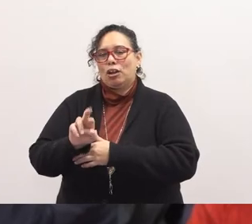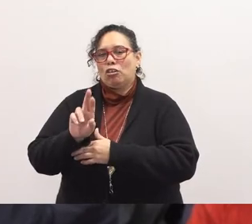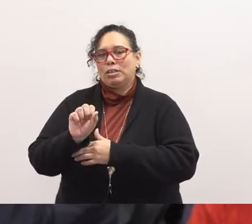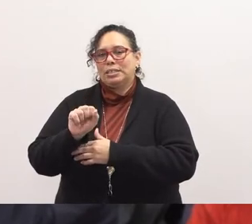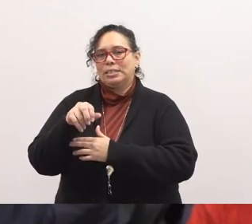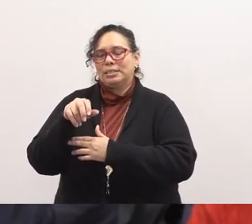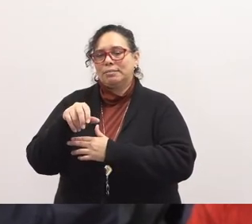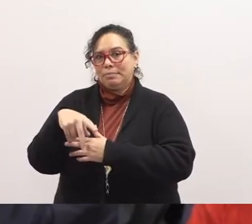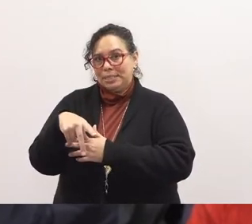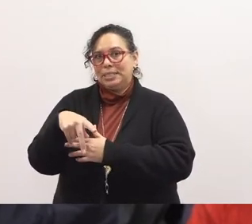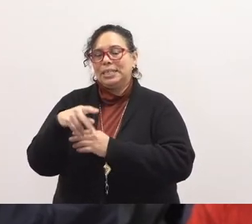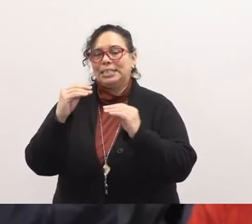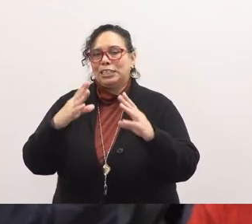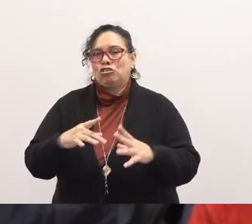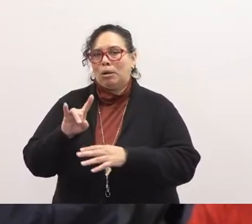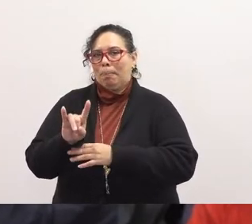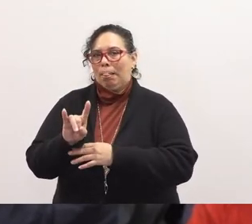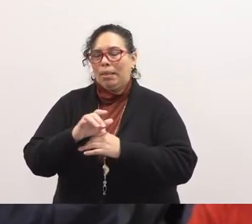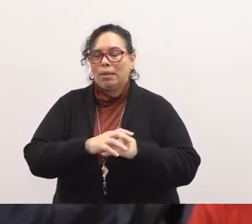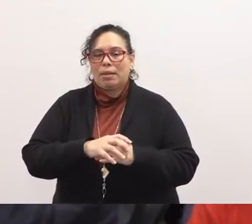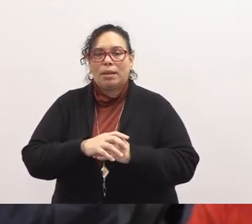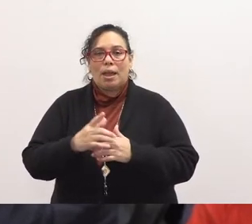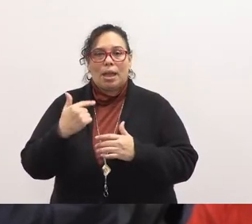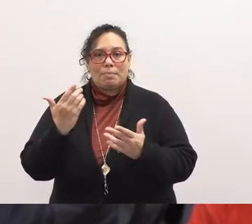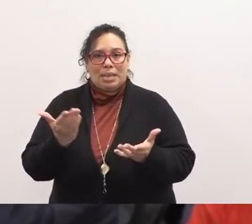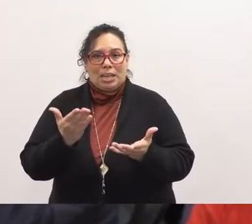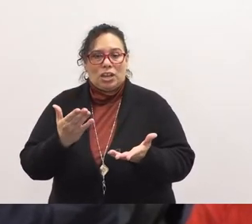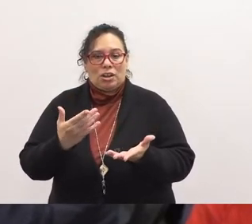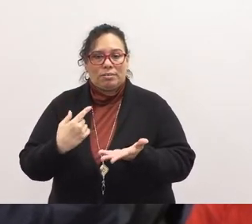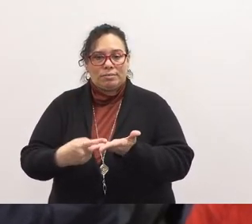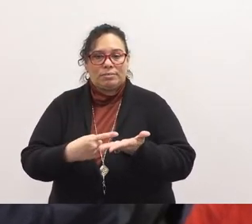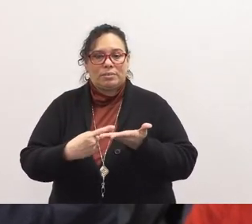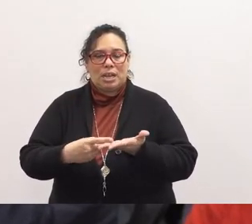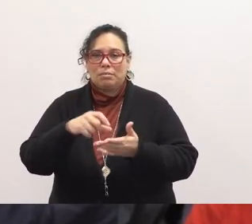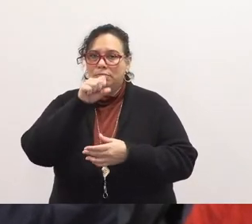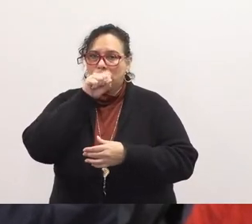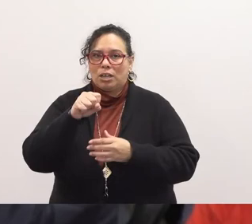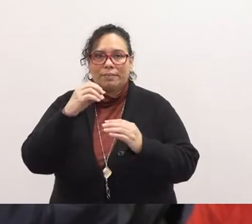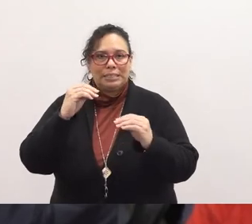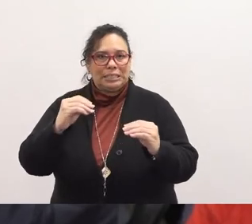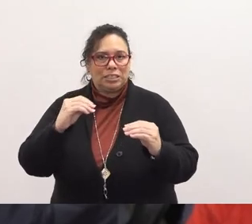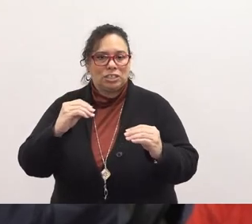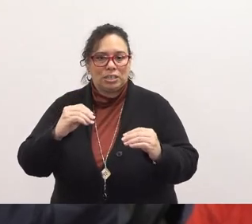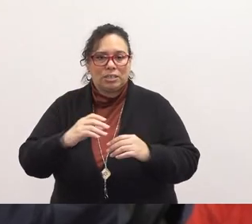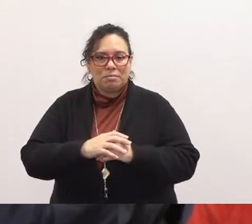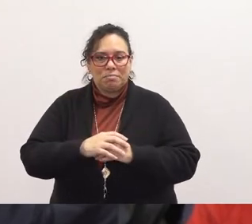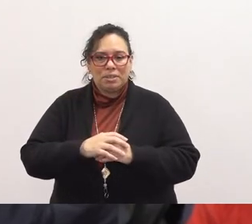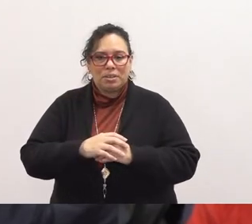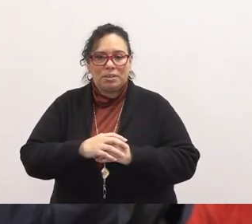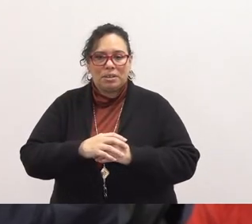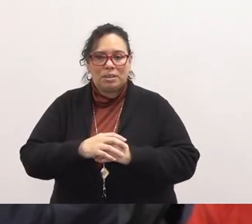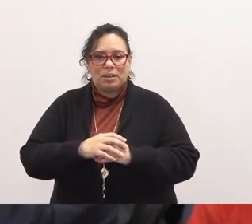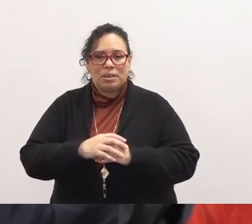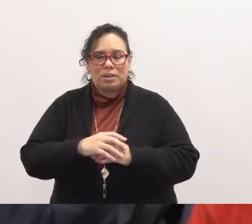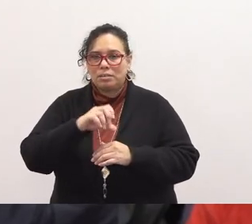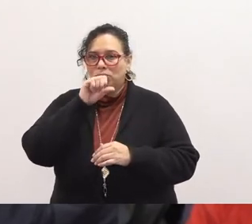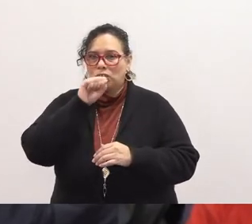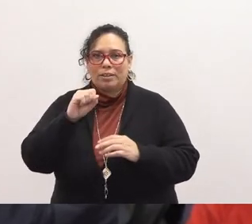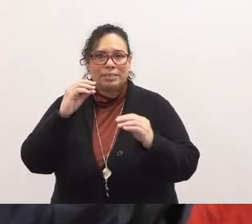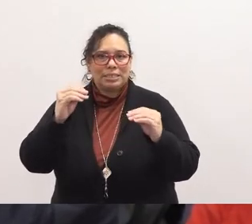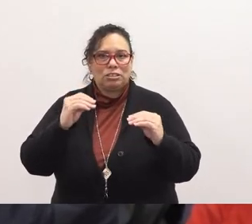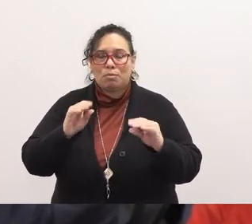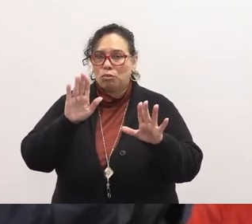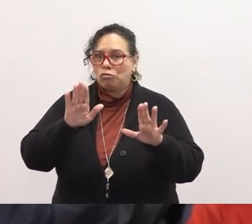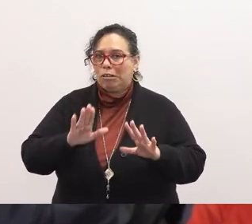Poly, and I'm here to talk about why I love teaching. And yeah, so I love teaching. I'm a